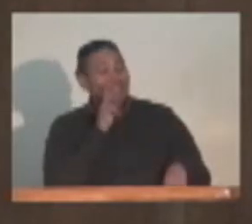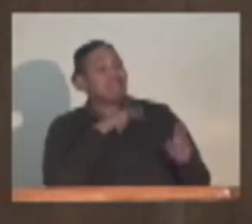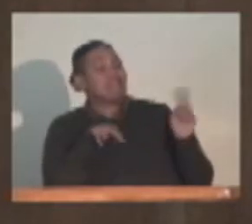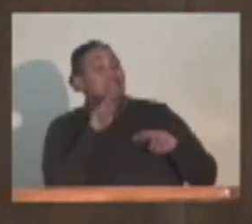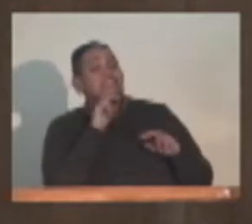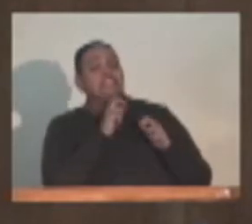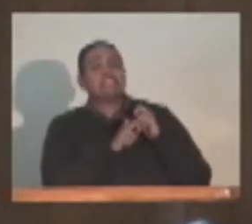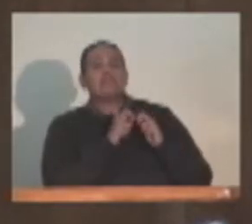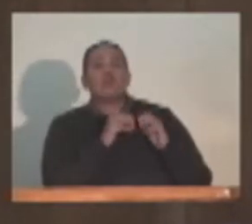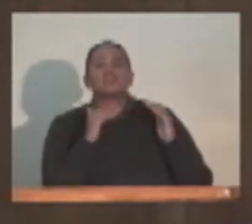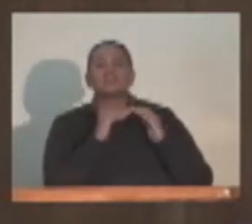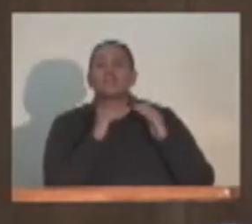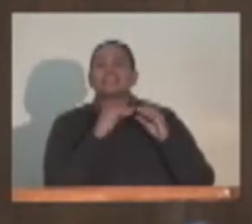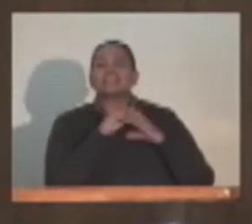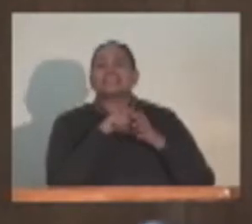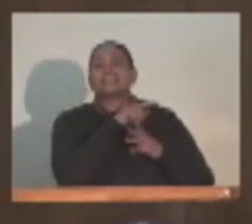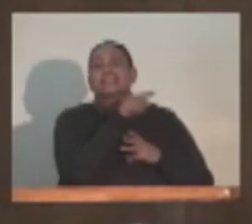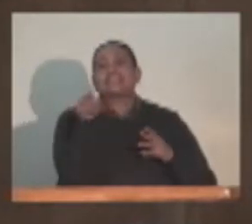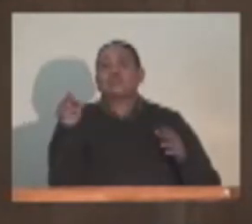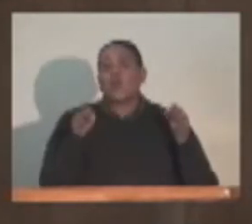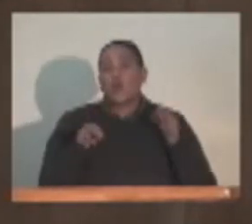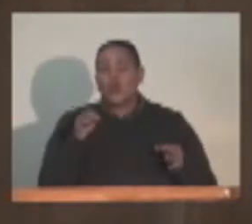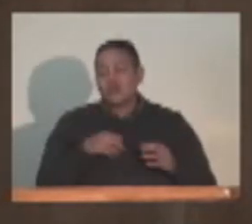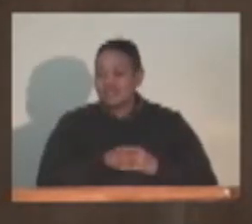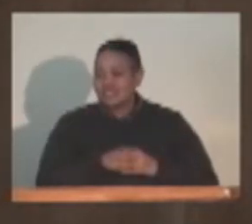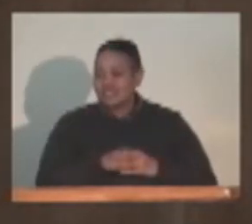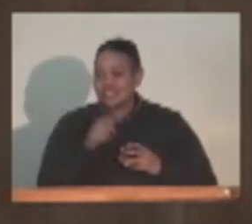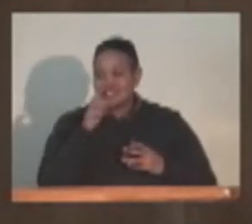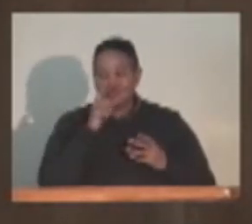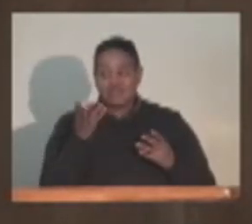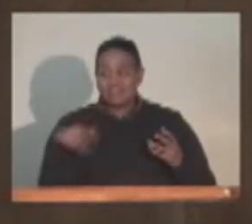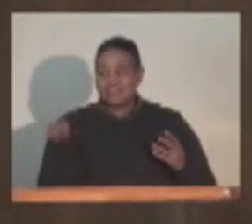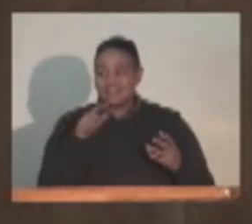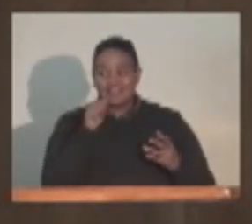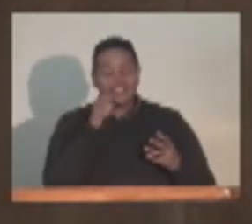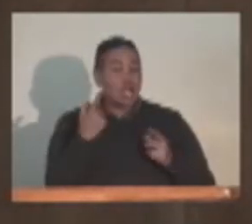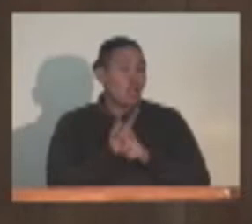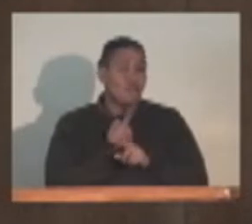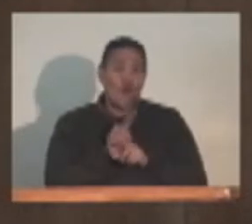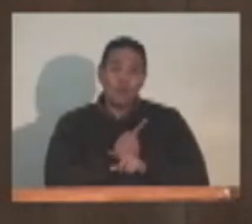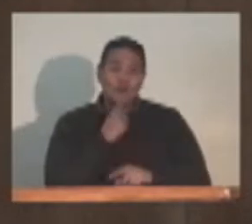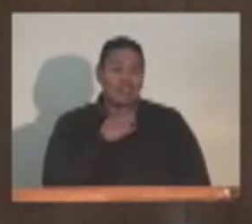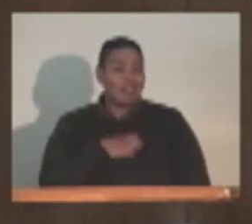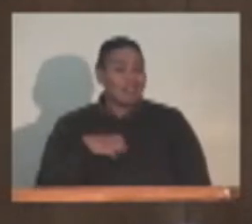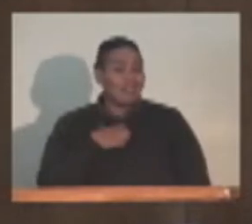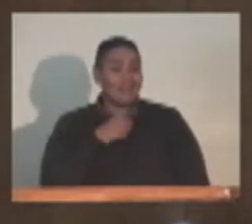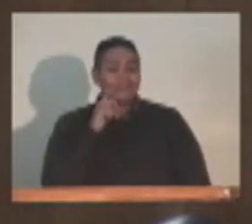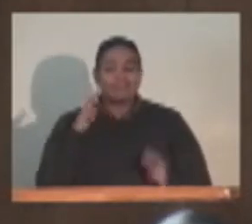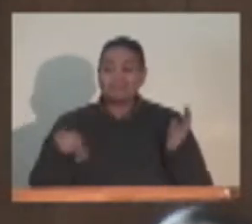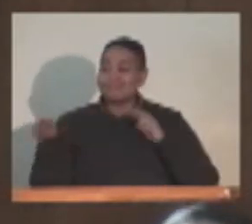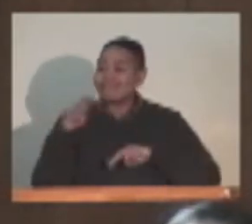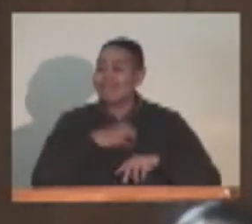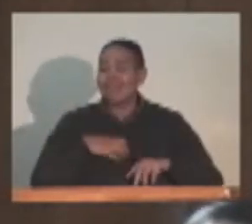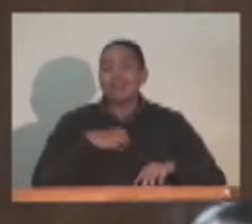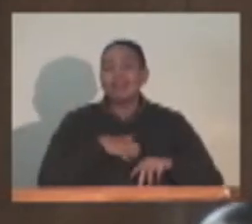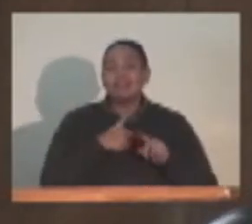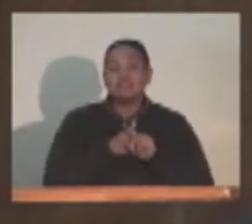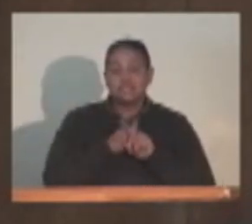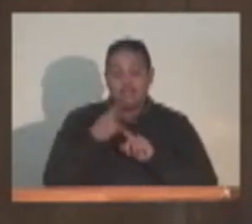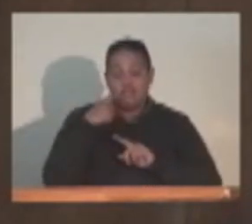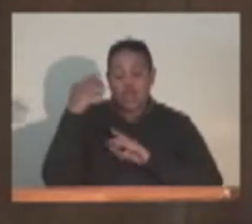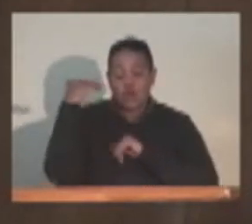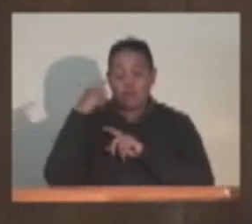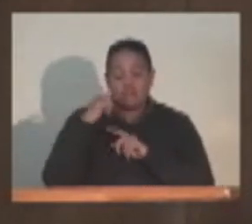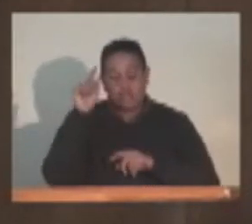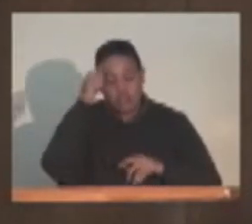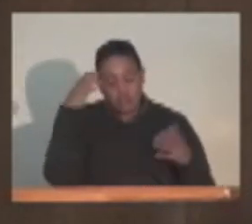to do justice in these courts. The conditions are just not appropriate. And I hope, Mr. Speaker,